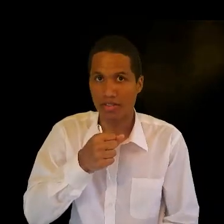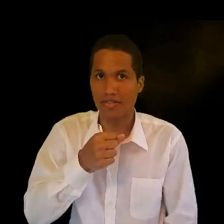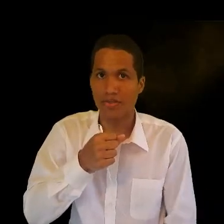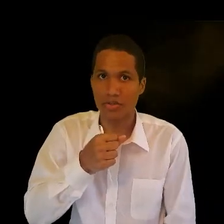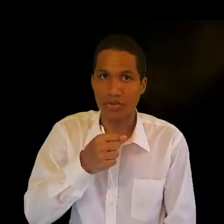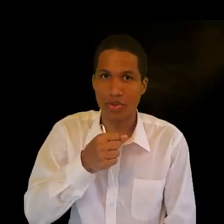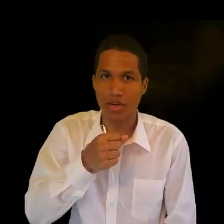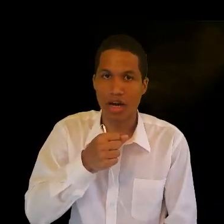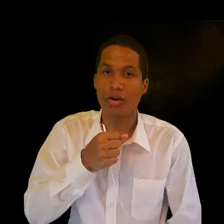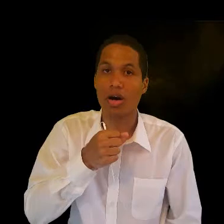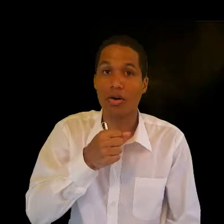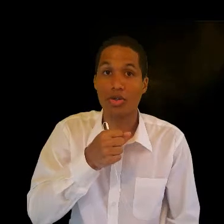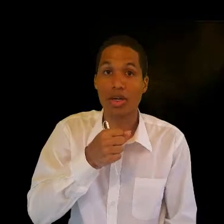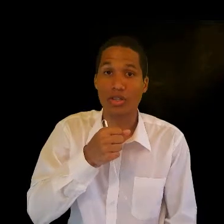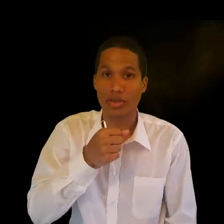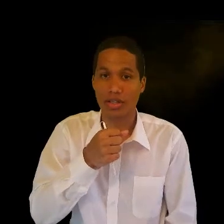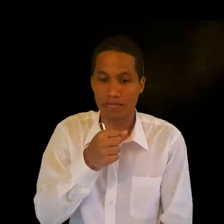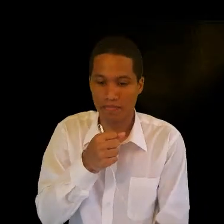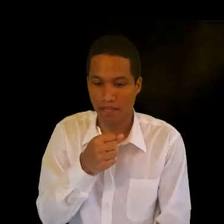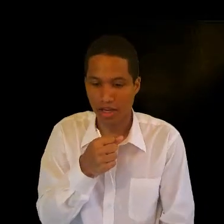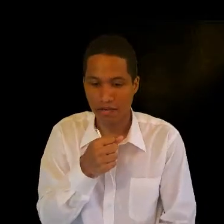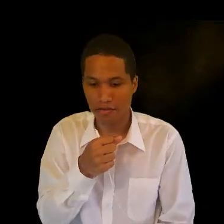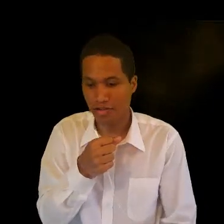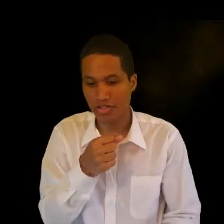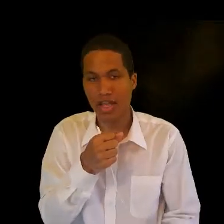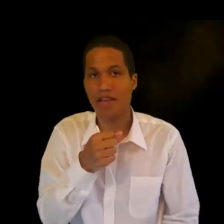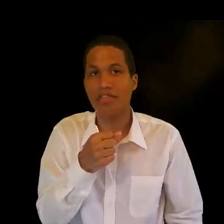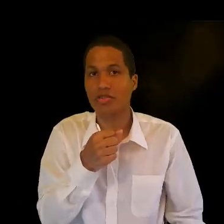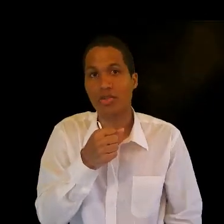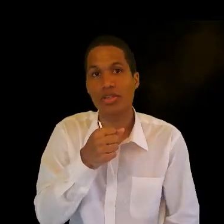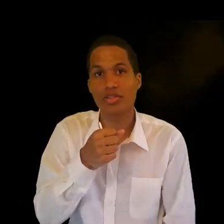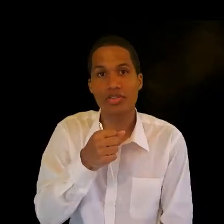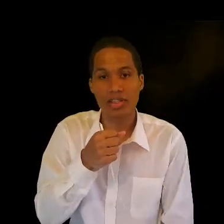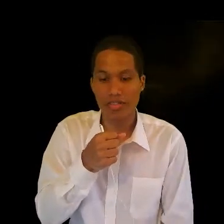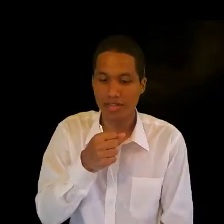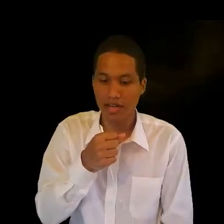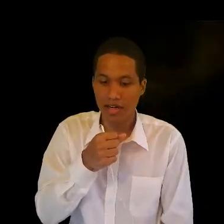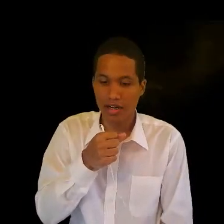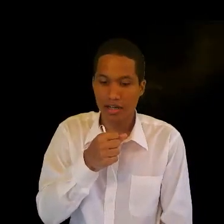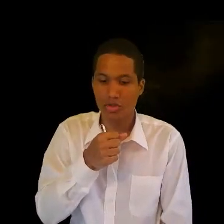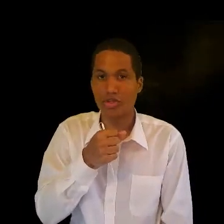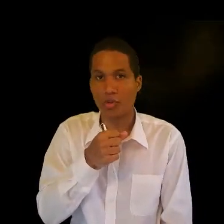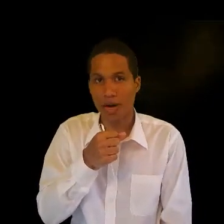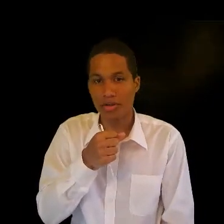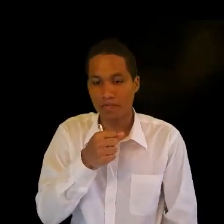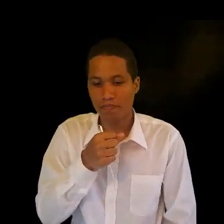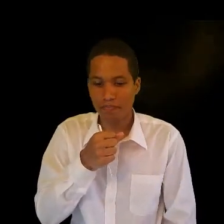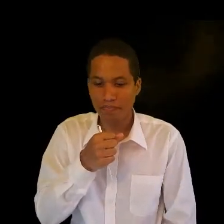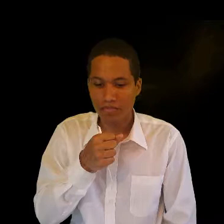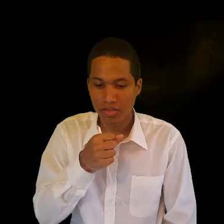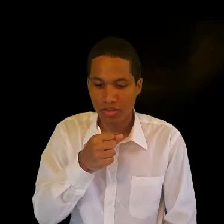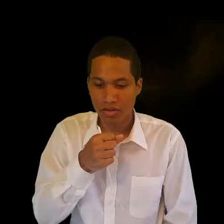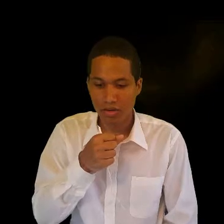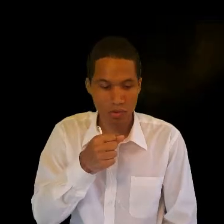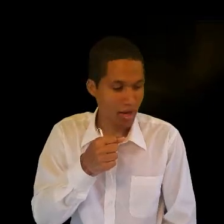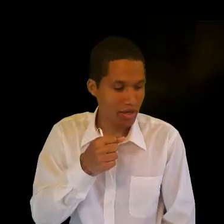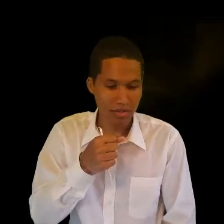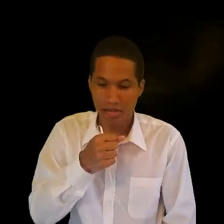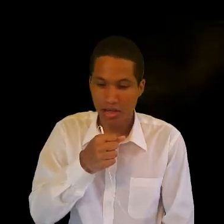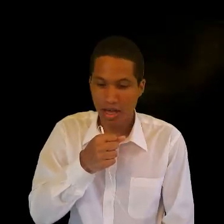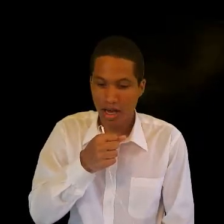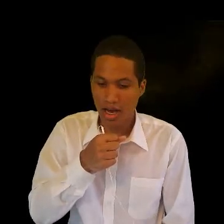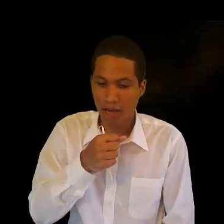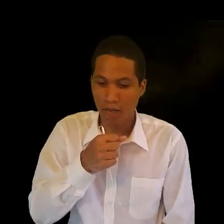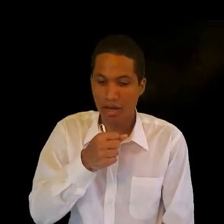how this is going to how you can do it. Okay? First, I have the traditional sentence using while.